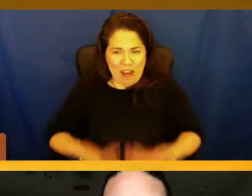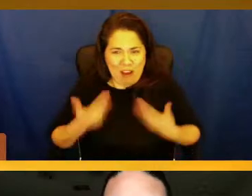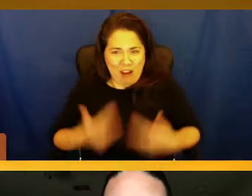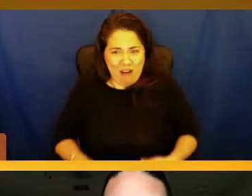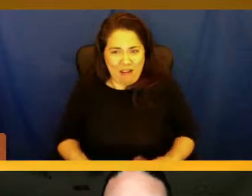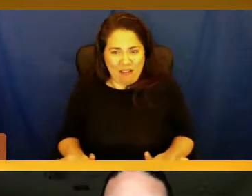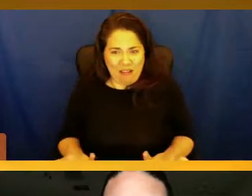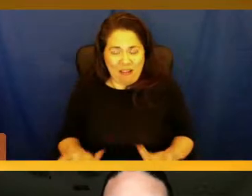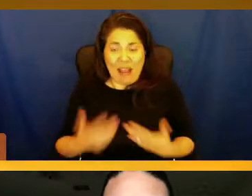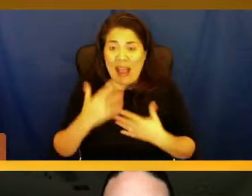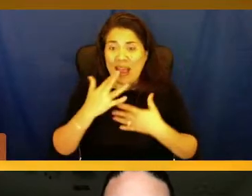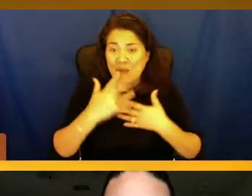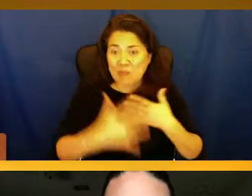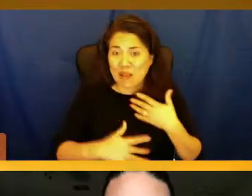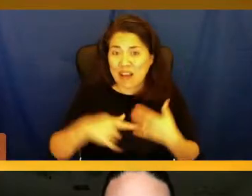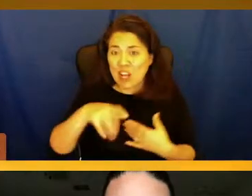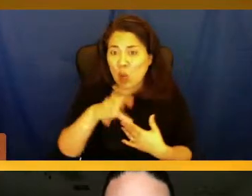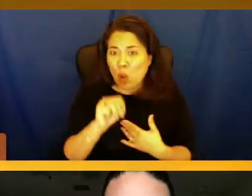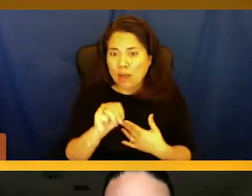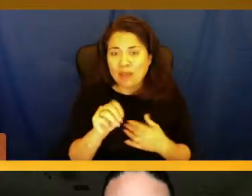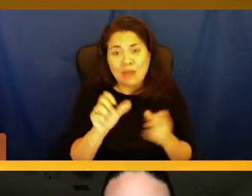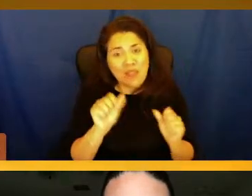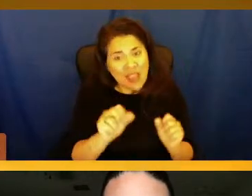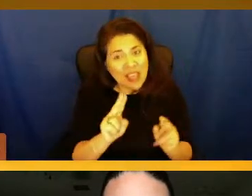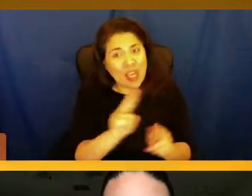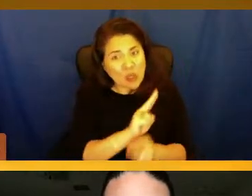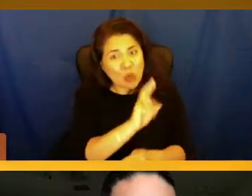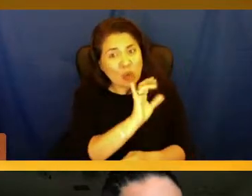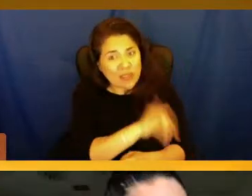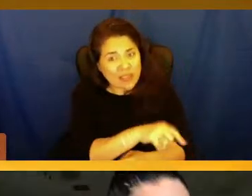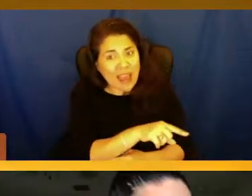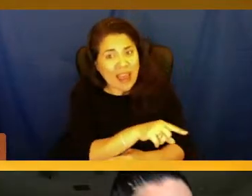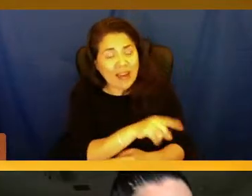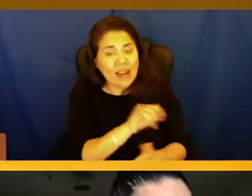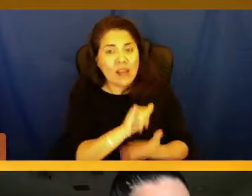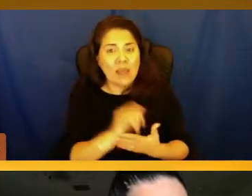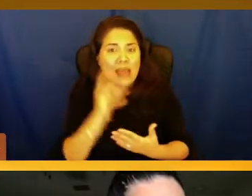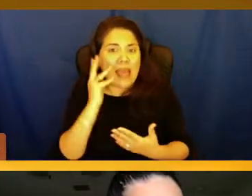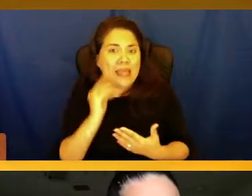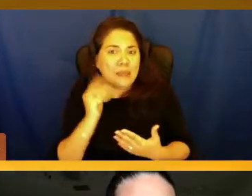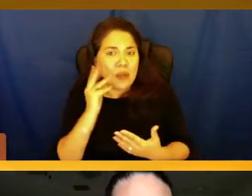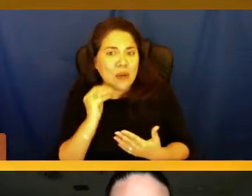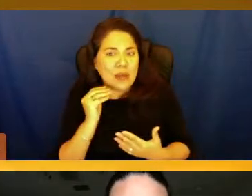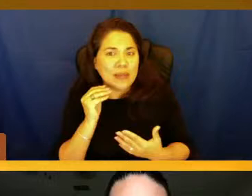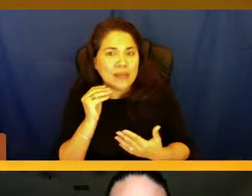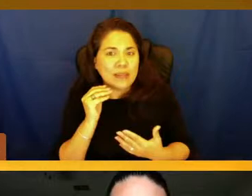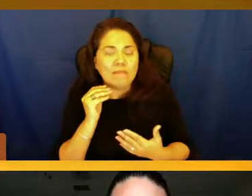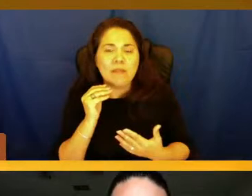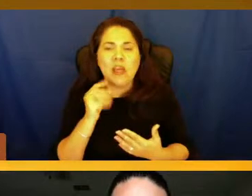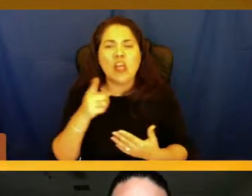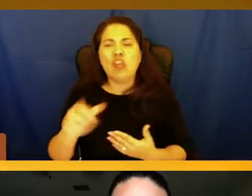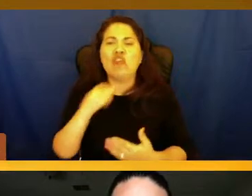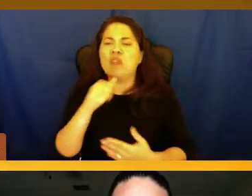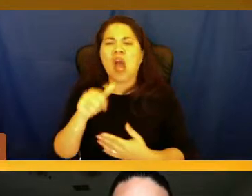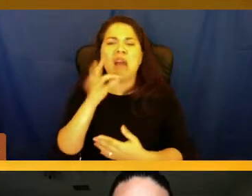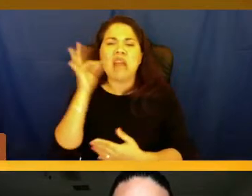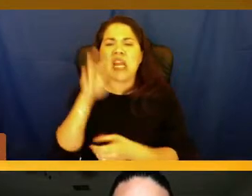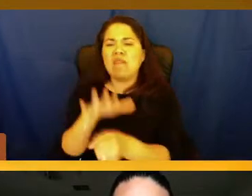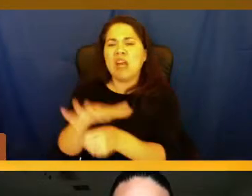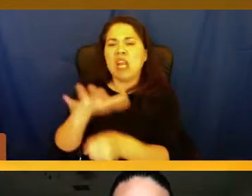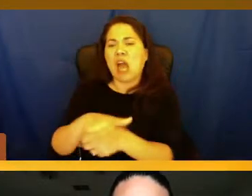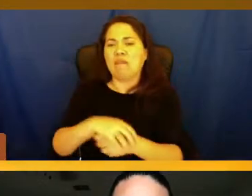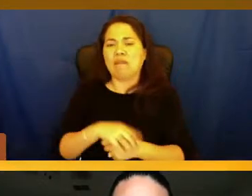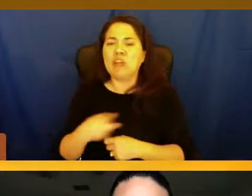And blood quantum is even used by some Yaquis that I've experienced that I've been told I'm not Native enough because I'm not